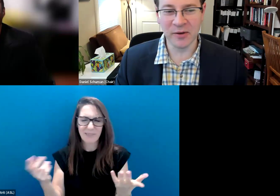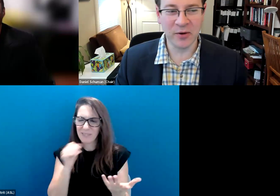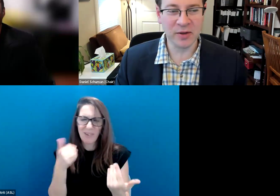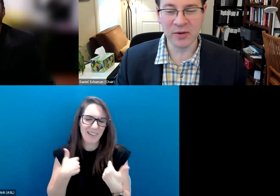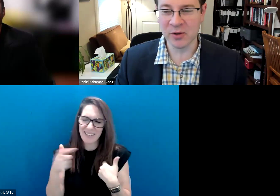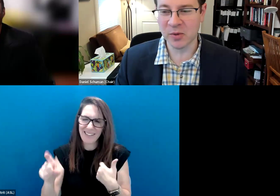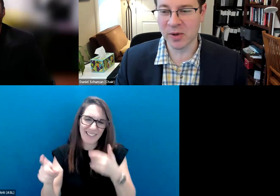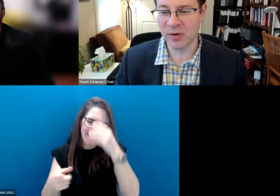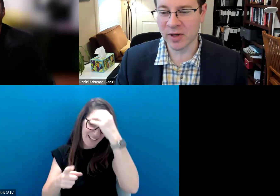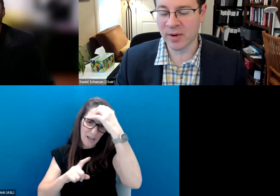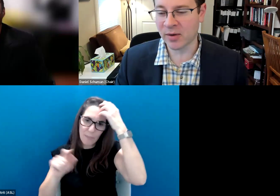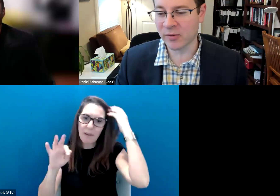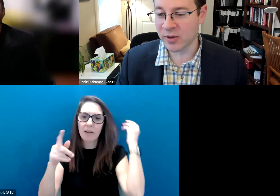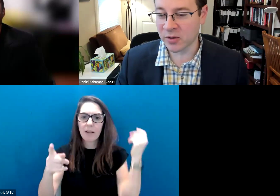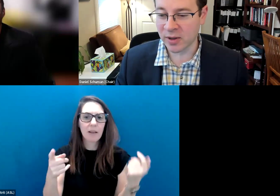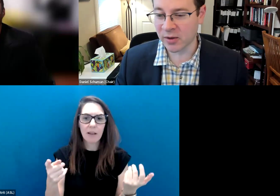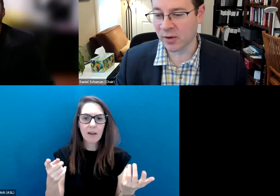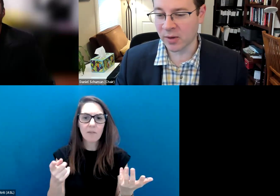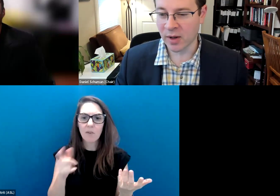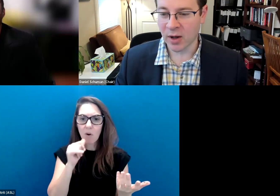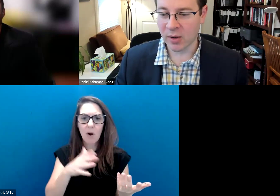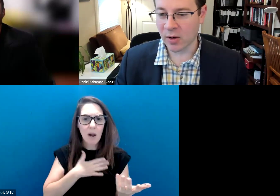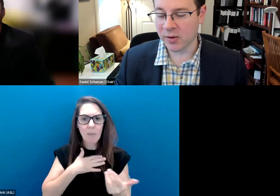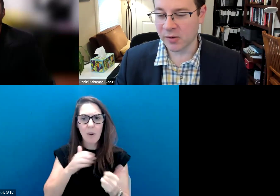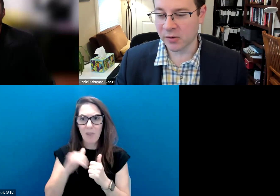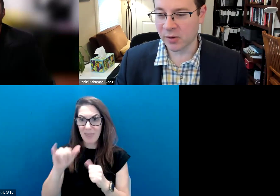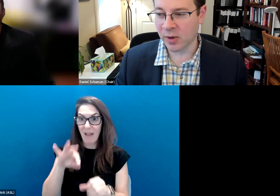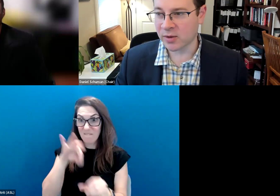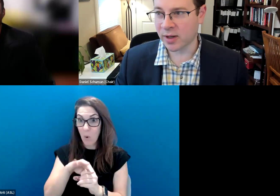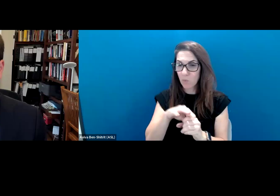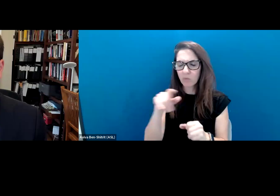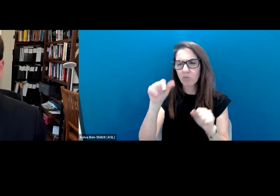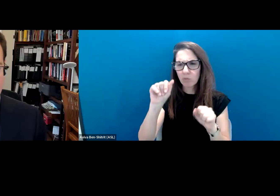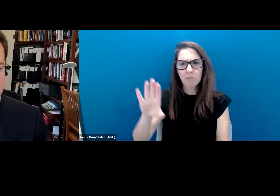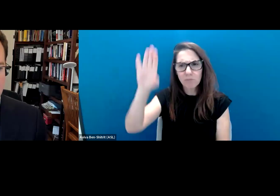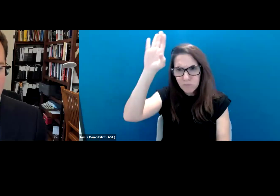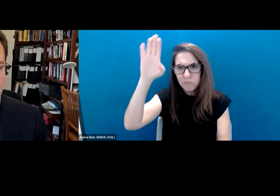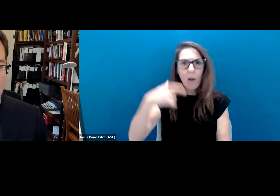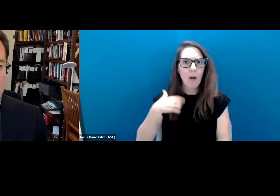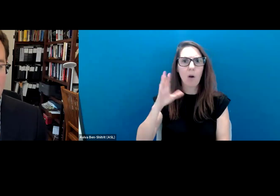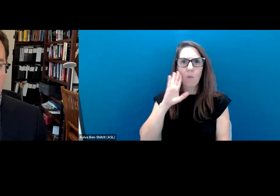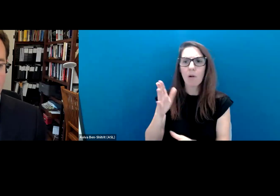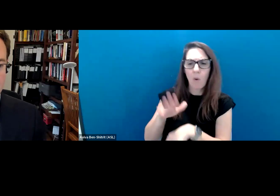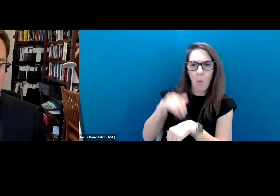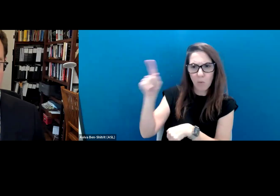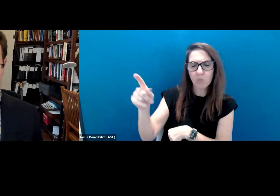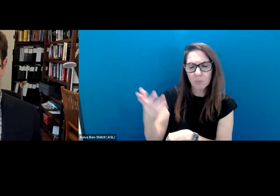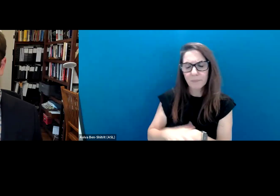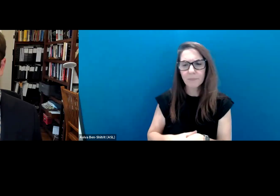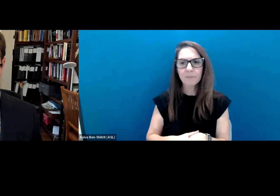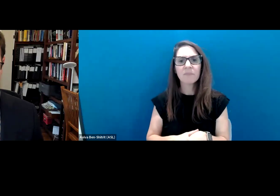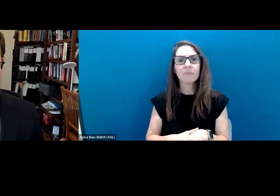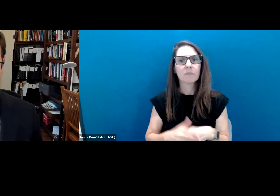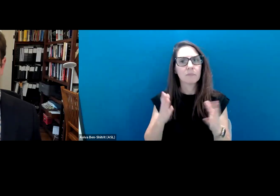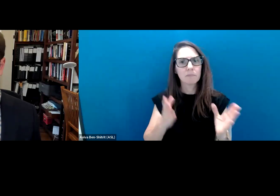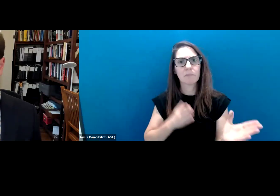if folks have concerns with the way the vote came out, for this or any other vote, always feel free to raise your hand and I'll recognize you. So, all right, so we're gonna